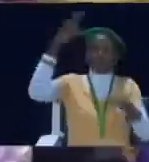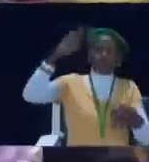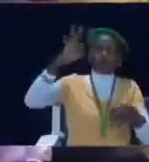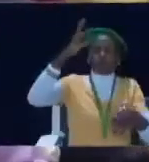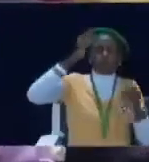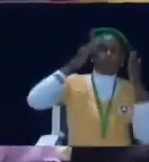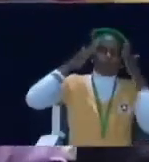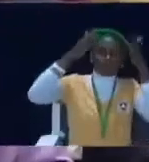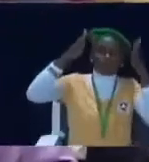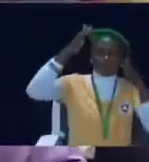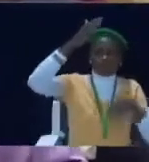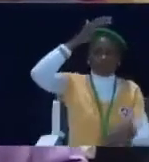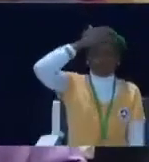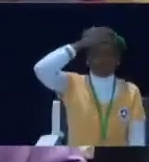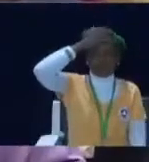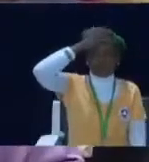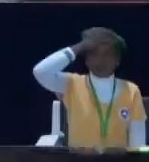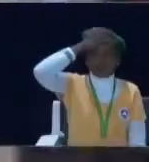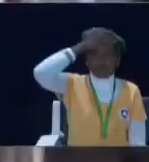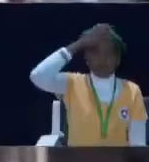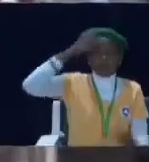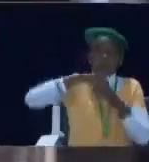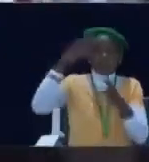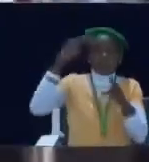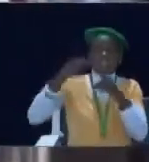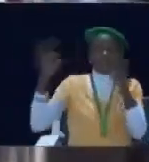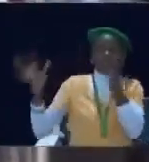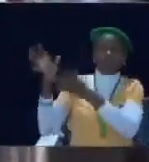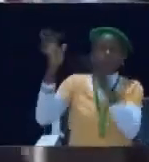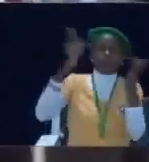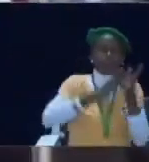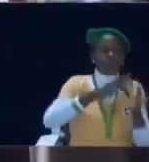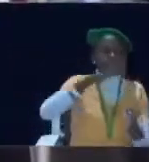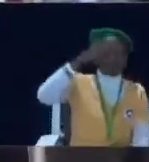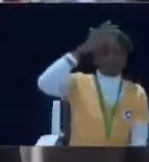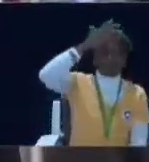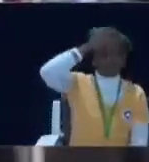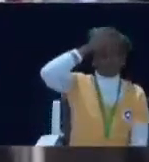focus. In the name of Jesus.